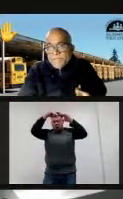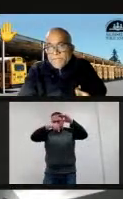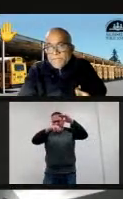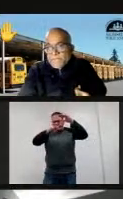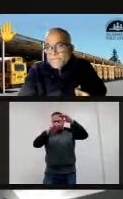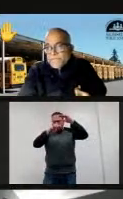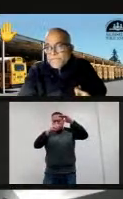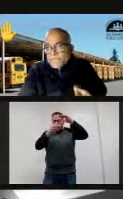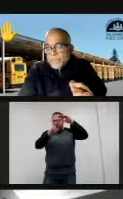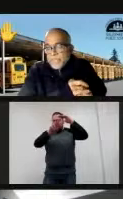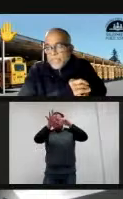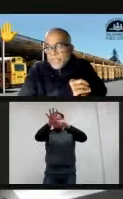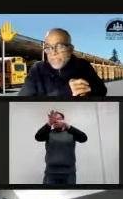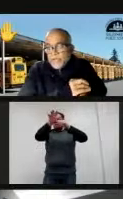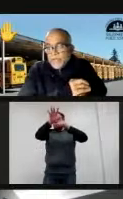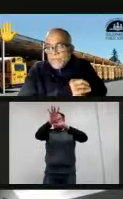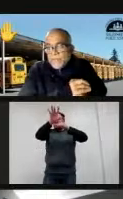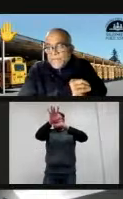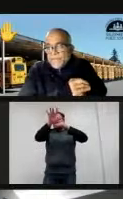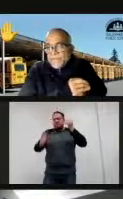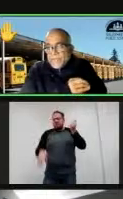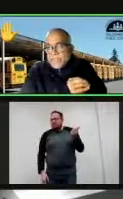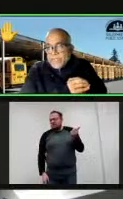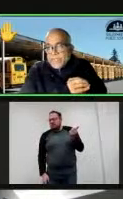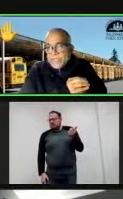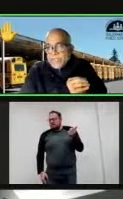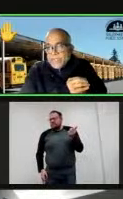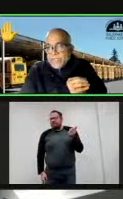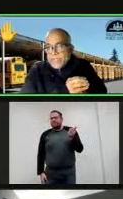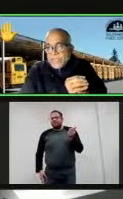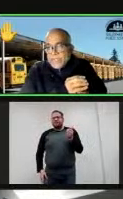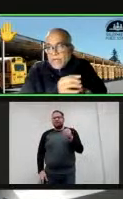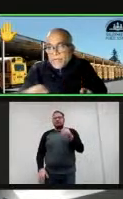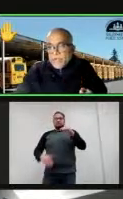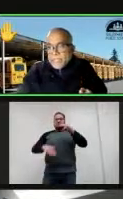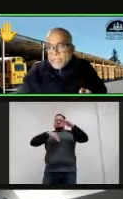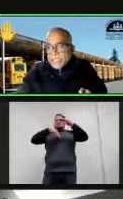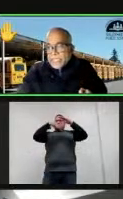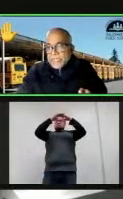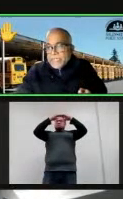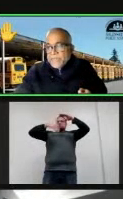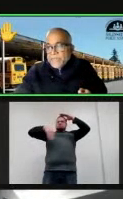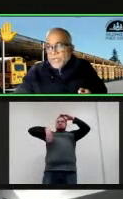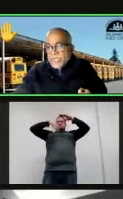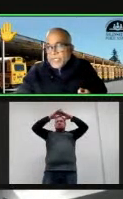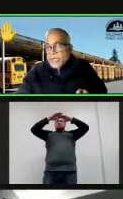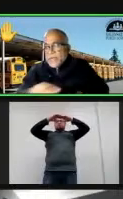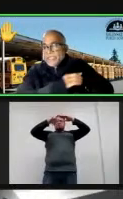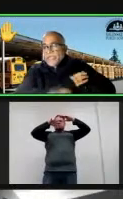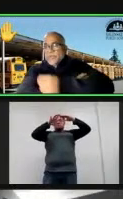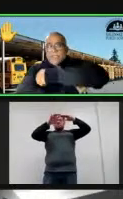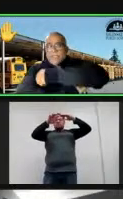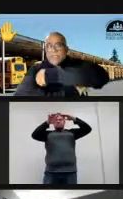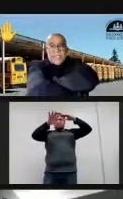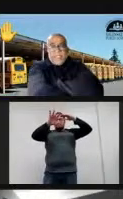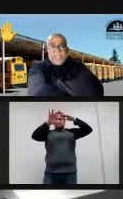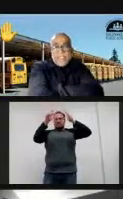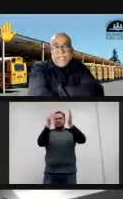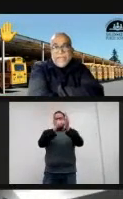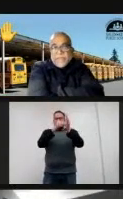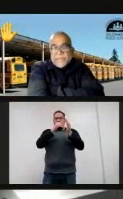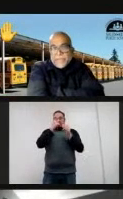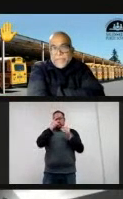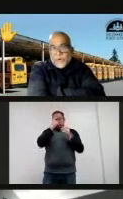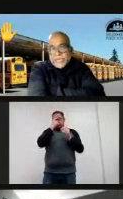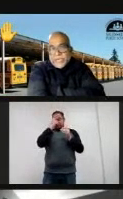it at 425 for them going out? Well, the top of the compensation, it says 425,000. Mm-hmm.